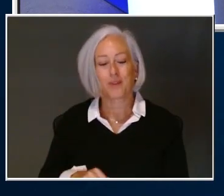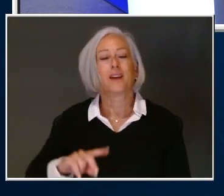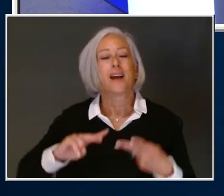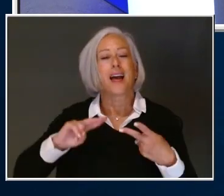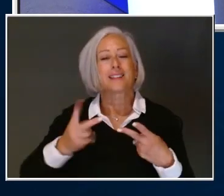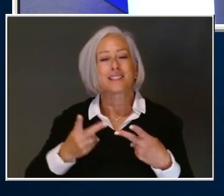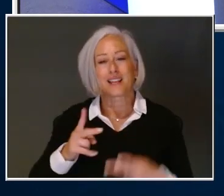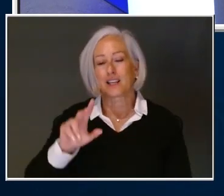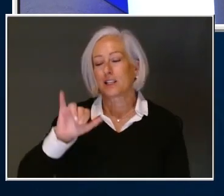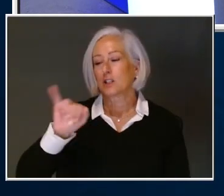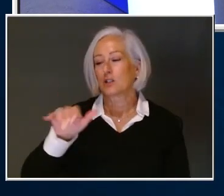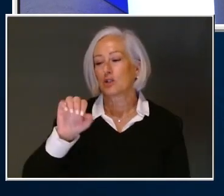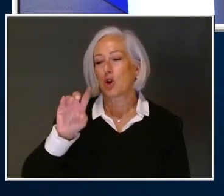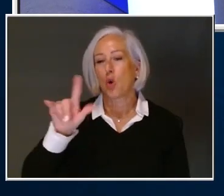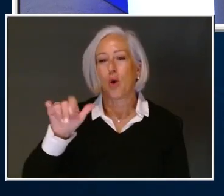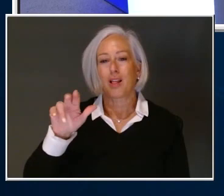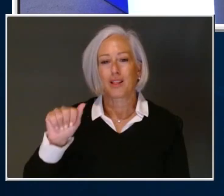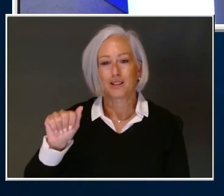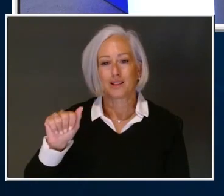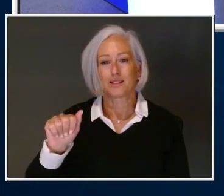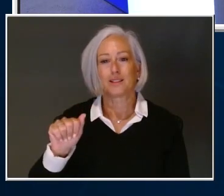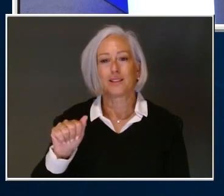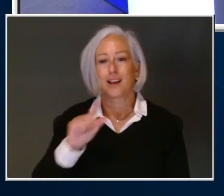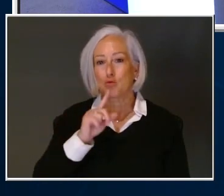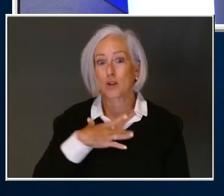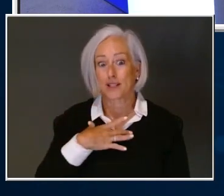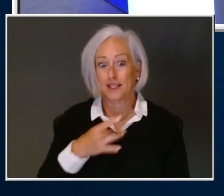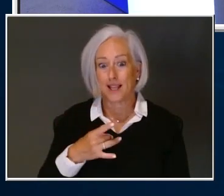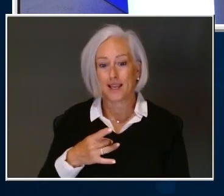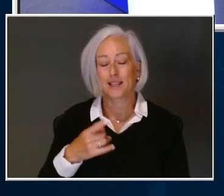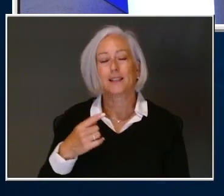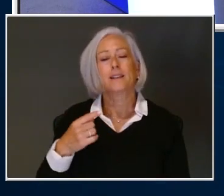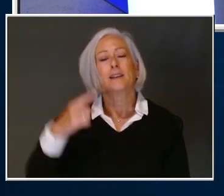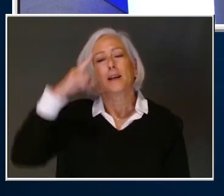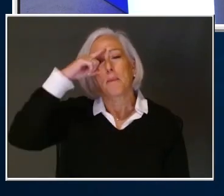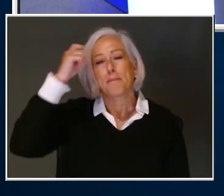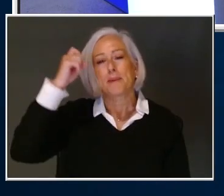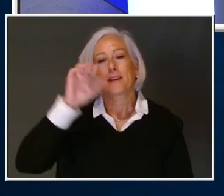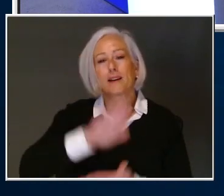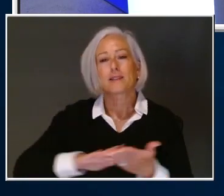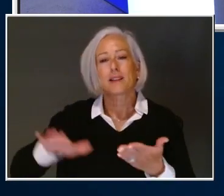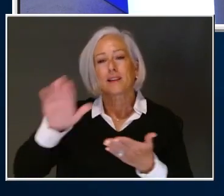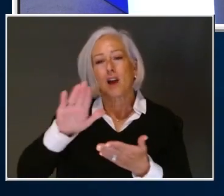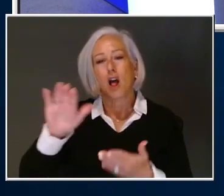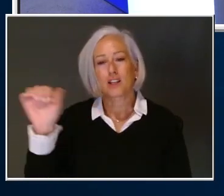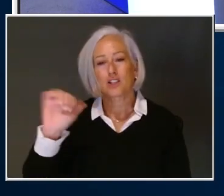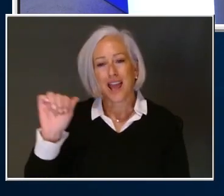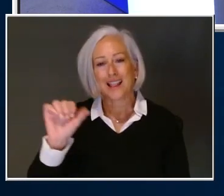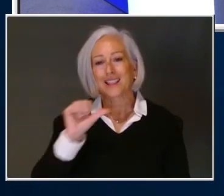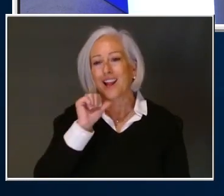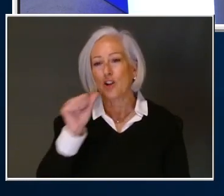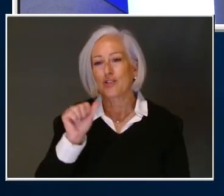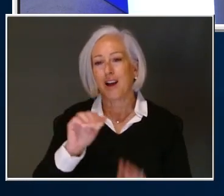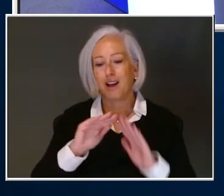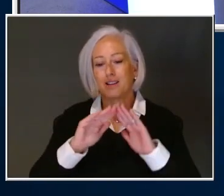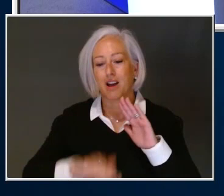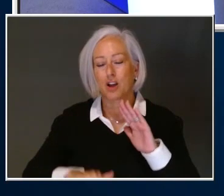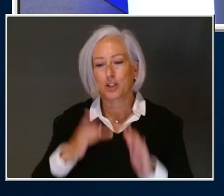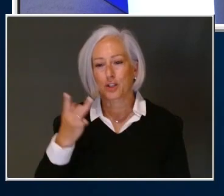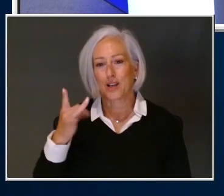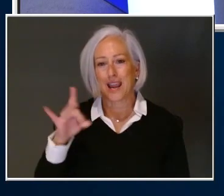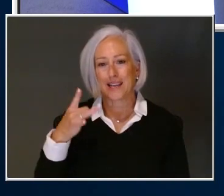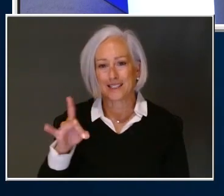I'm going to give out, and I really like this. Since college athletes are no longer minors, how does this affect the confidential relationship between doctors, athletes,